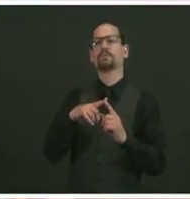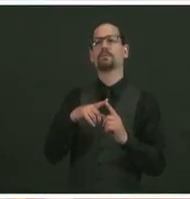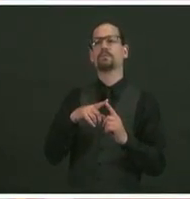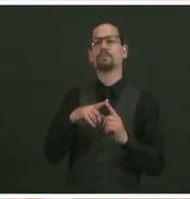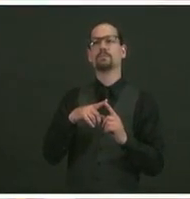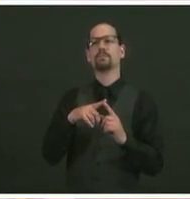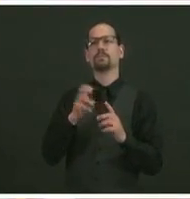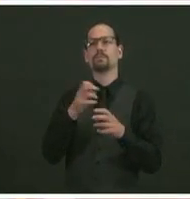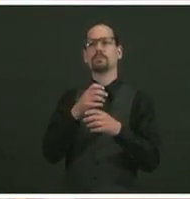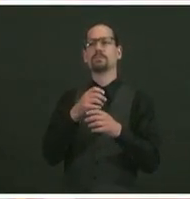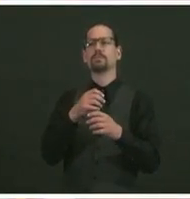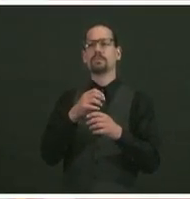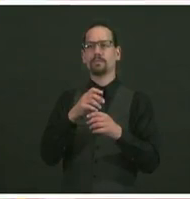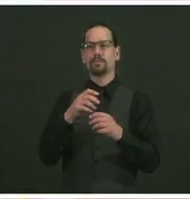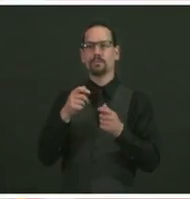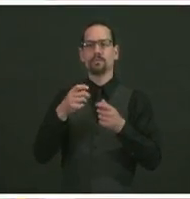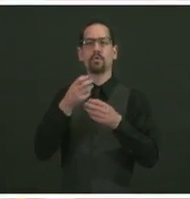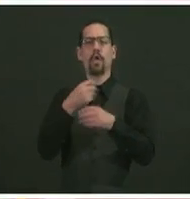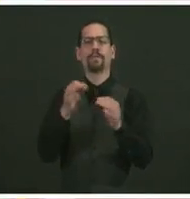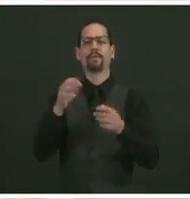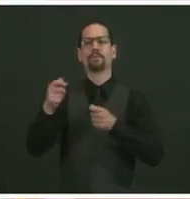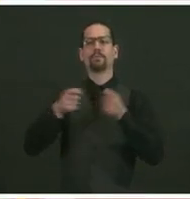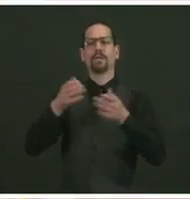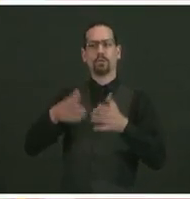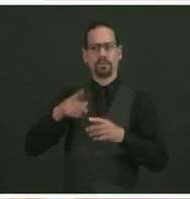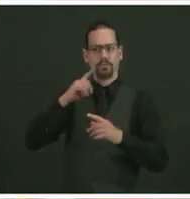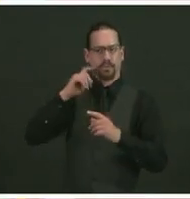National Intelligence, issued an advisory